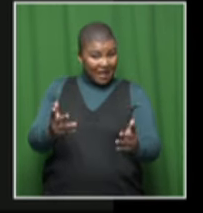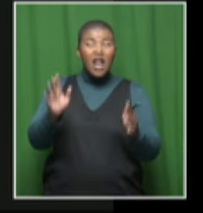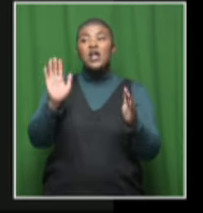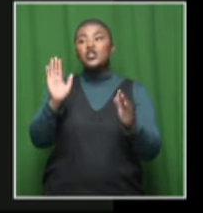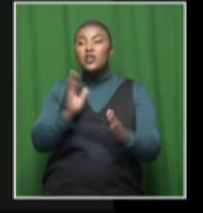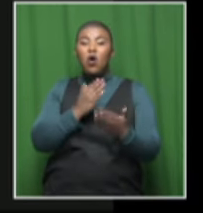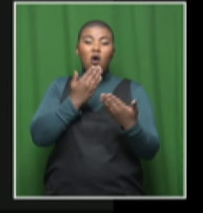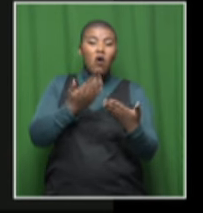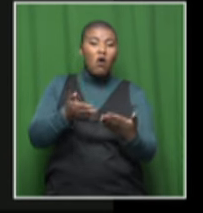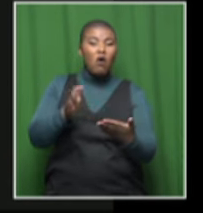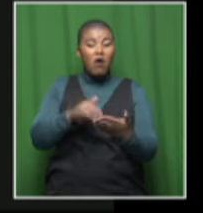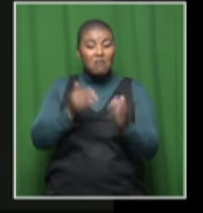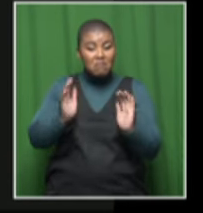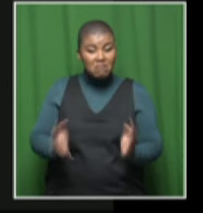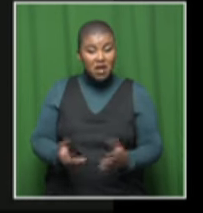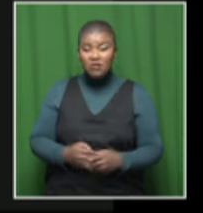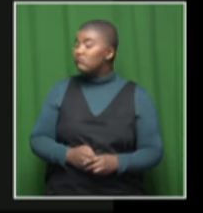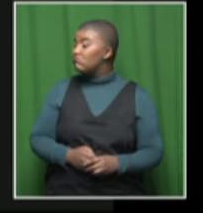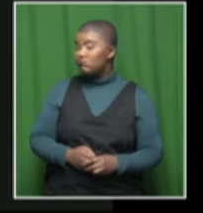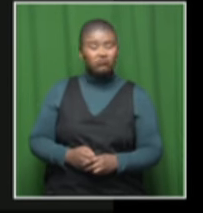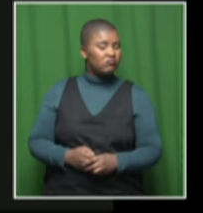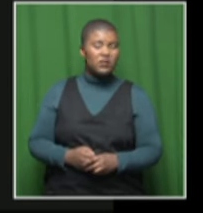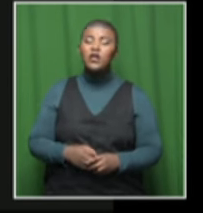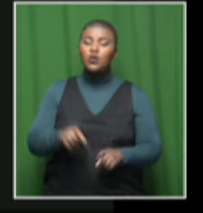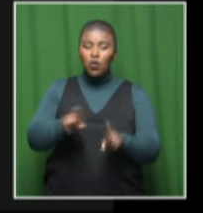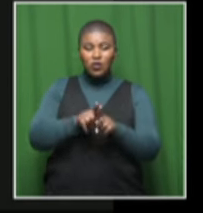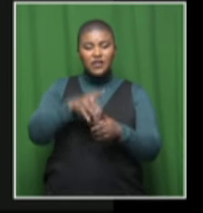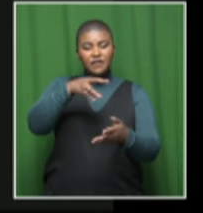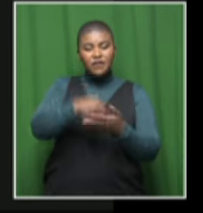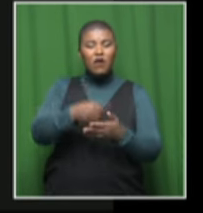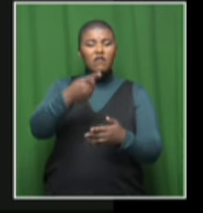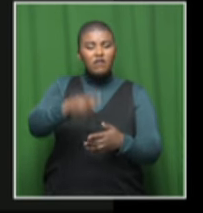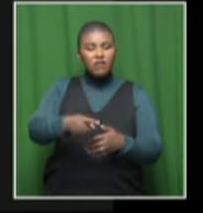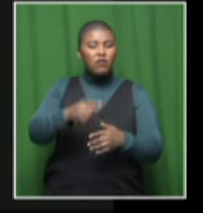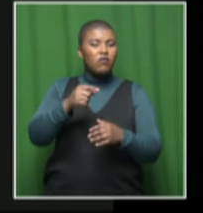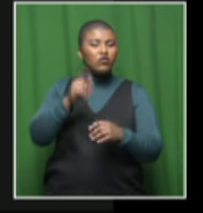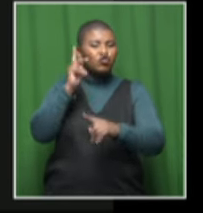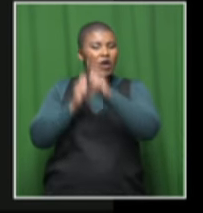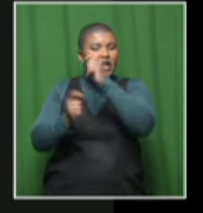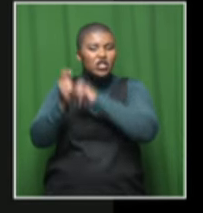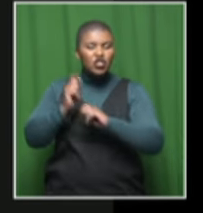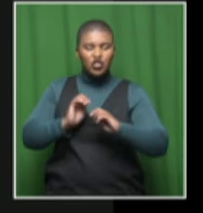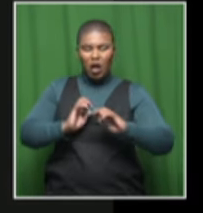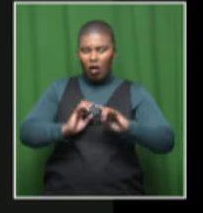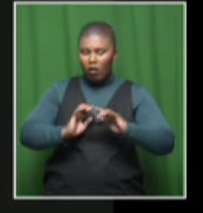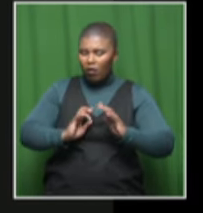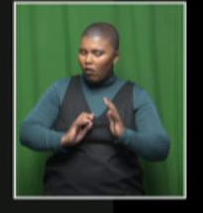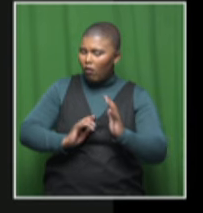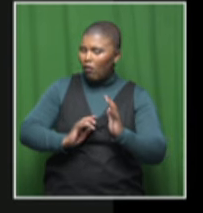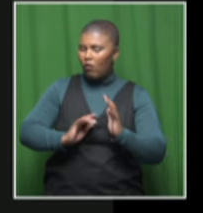sing, but she also played traditional instruments.